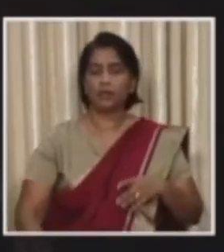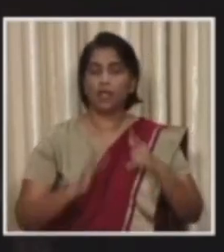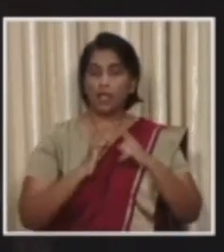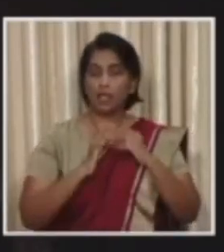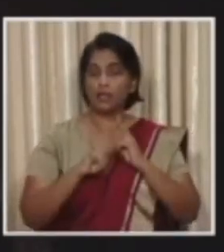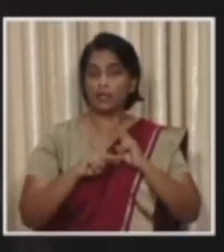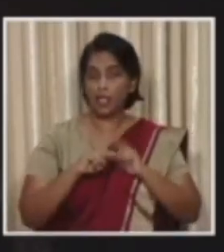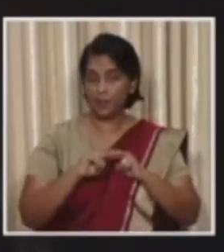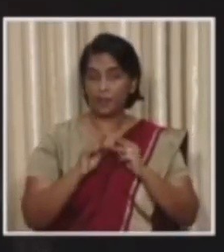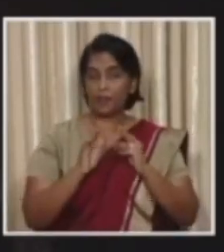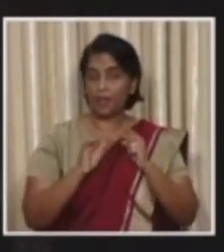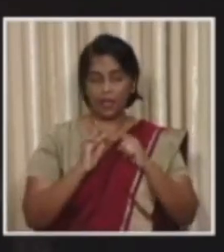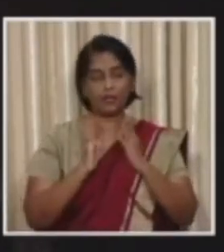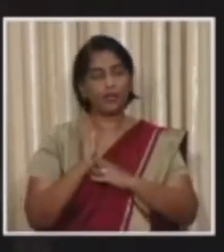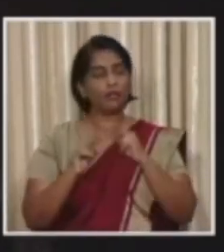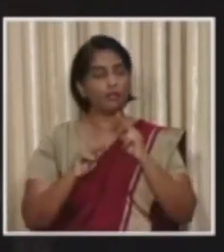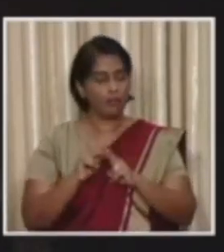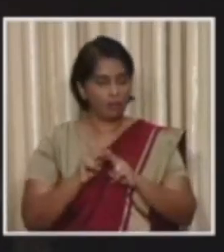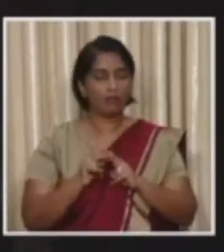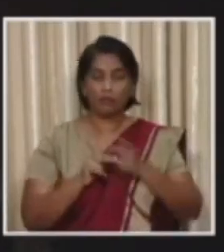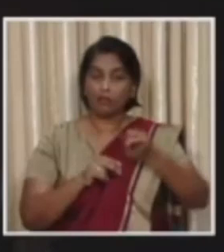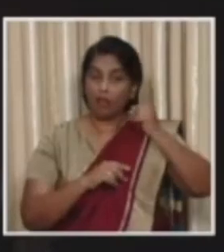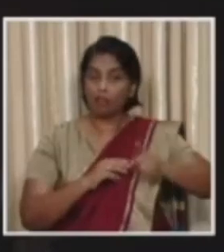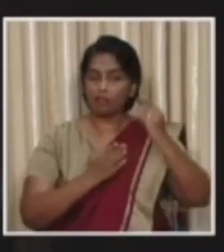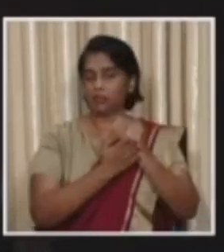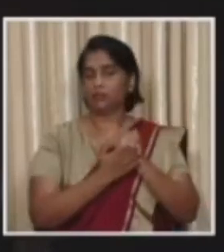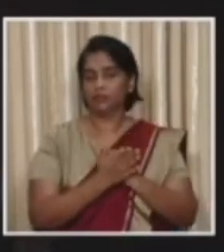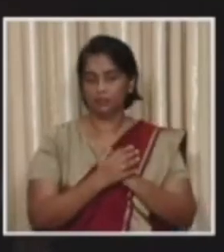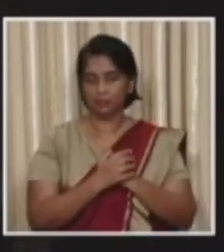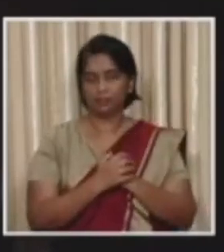outside. And etumanlage vivade une me